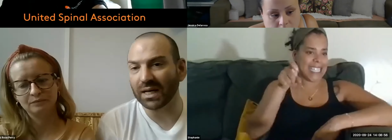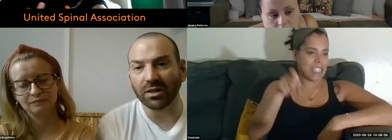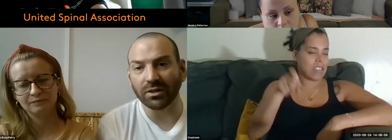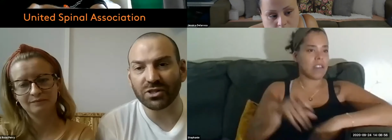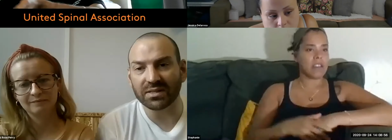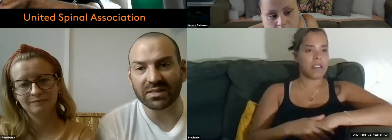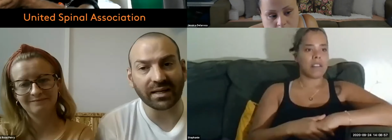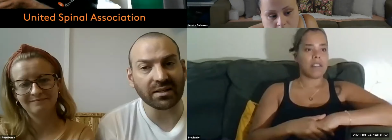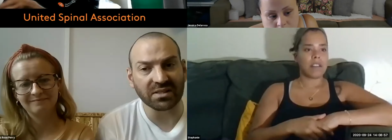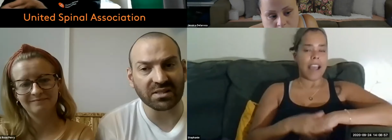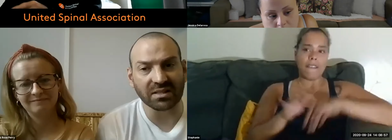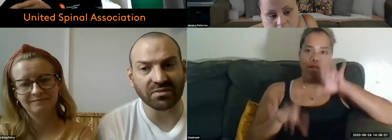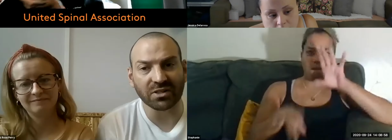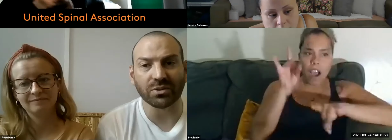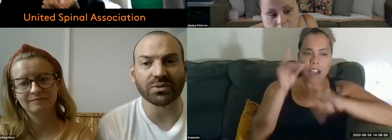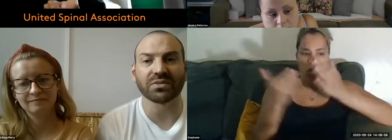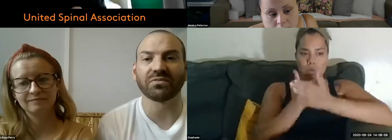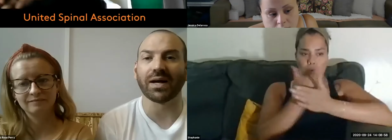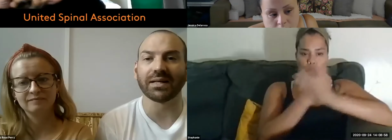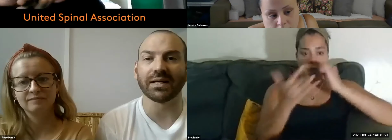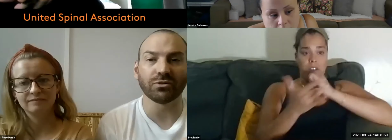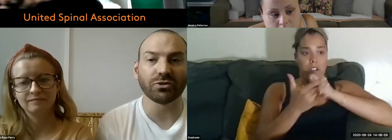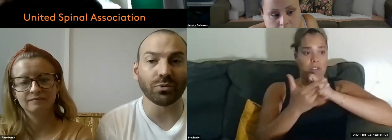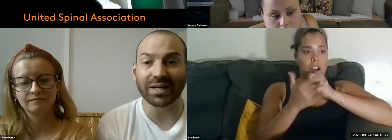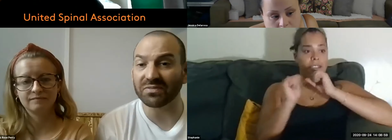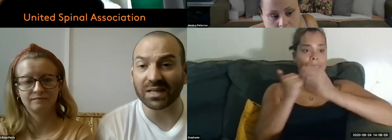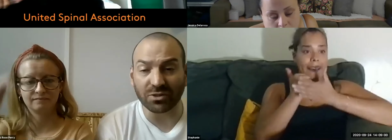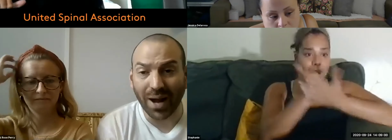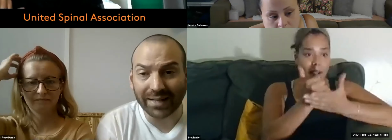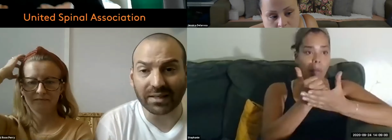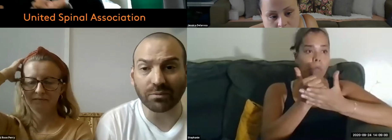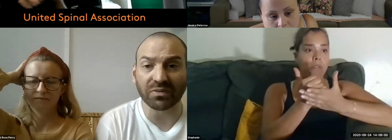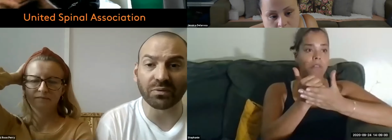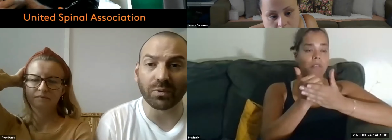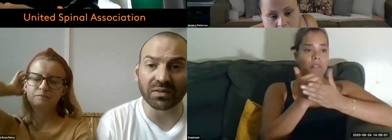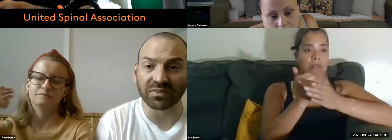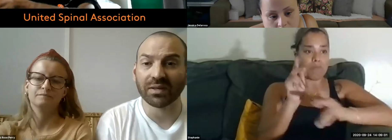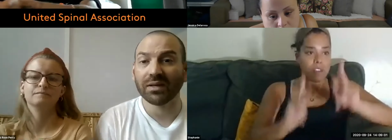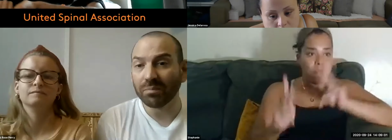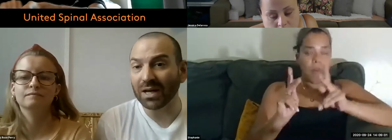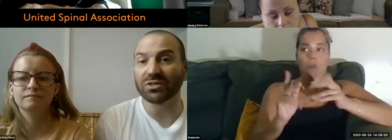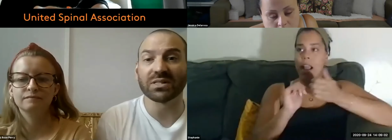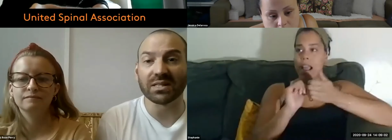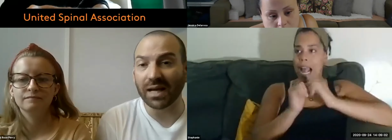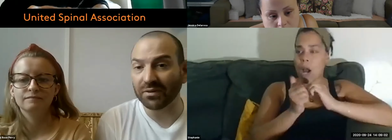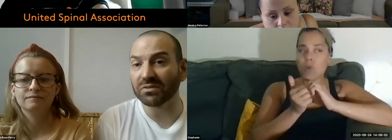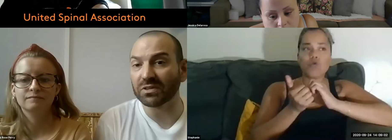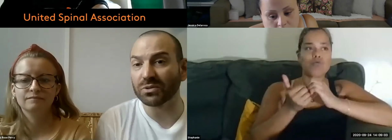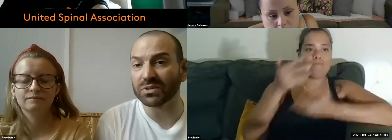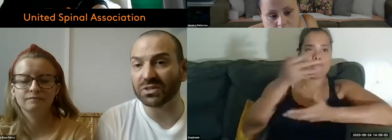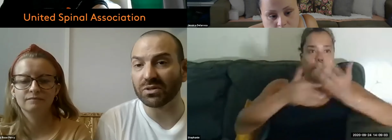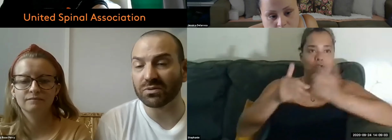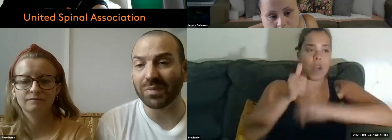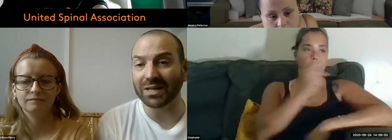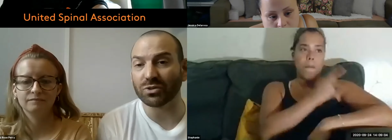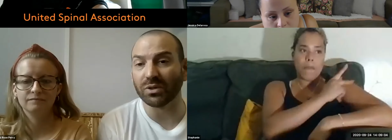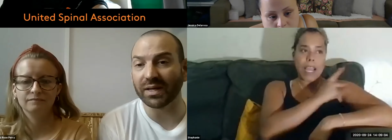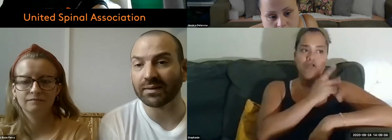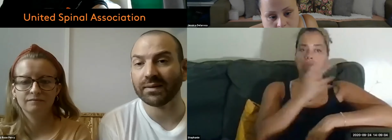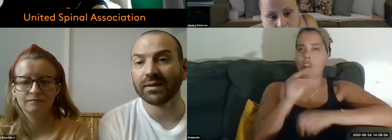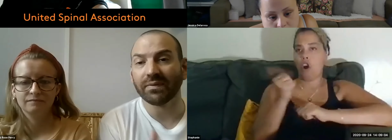new technologies that can assist individuals, finding new ways of interacting with patients and other individuals to